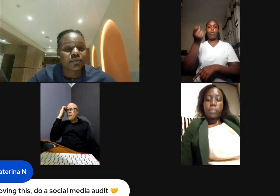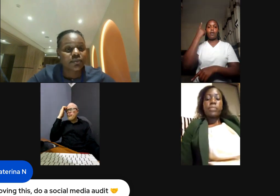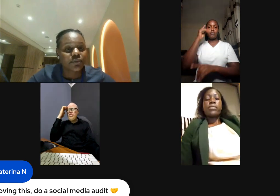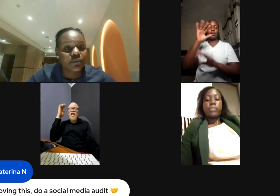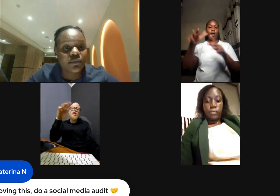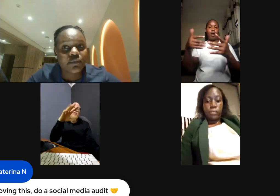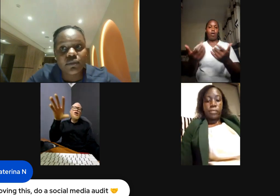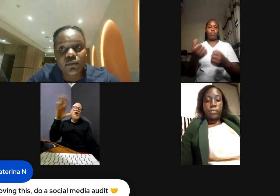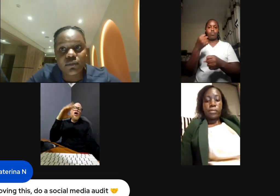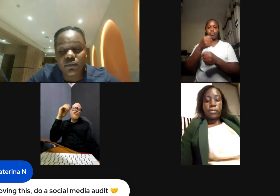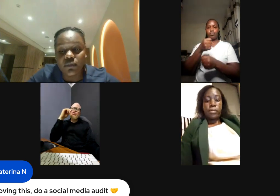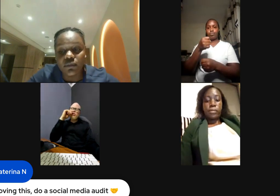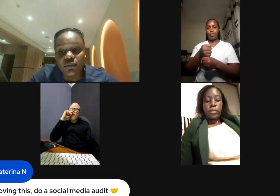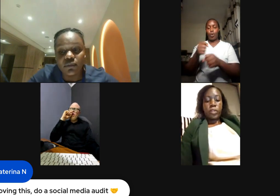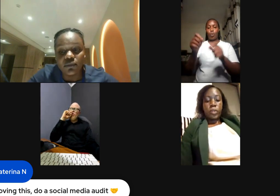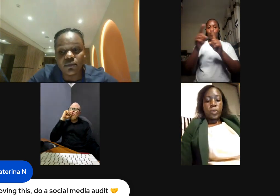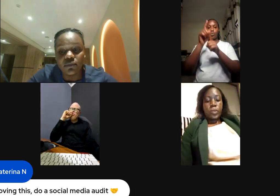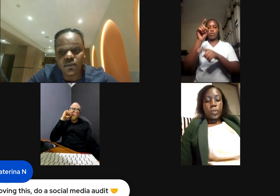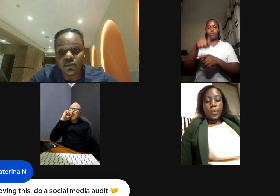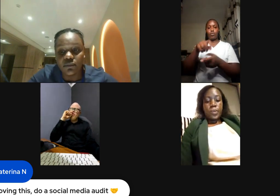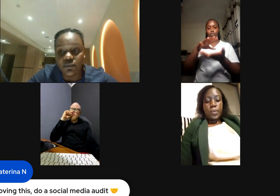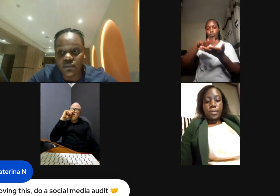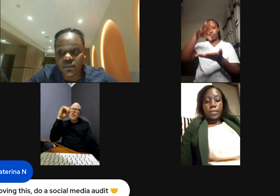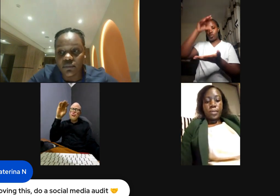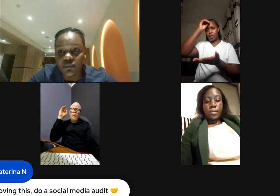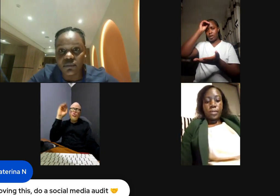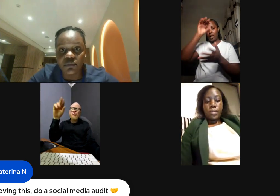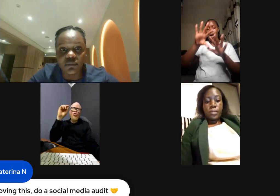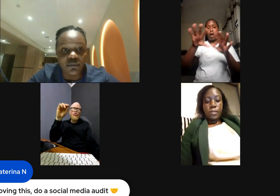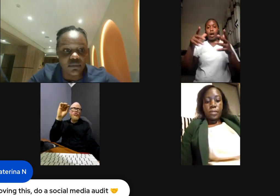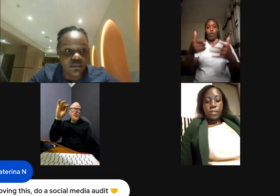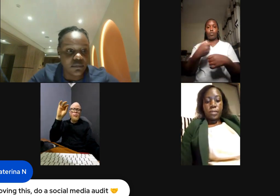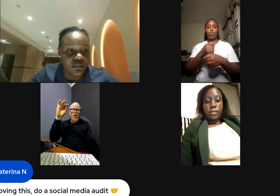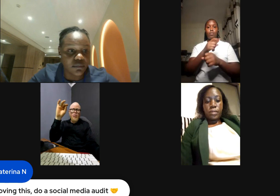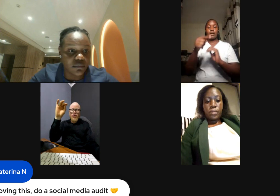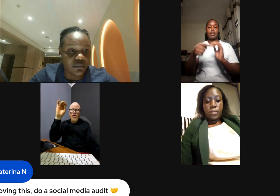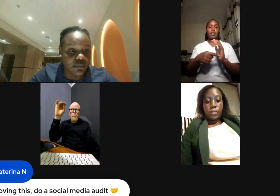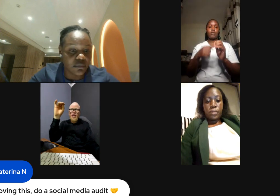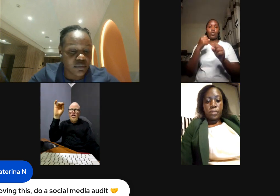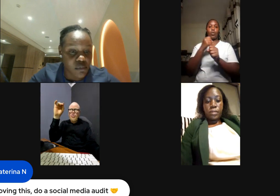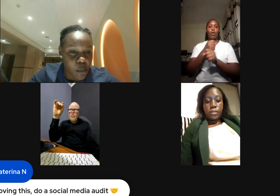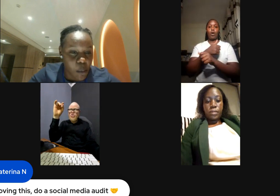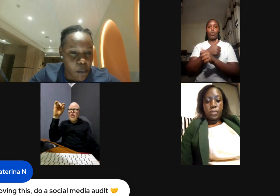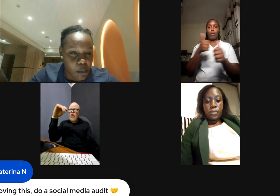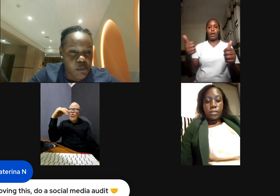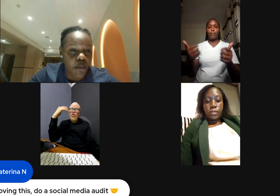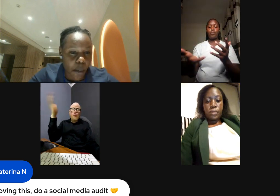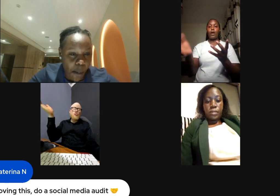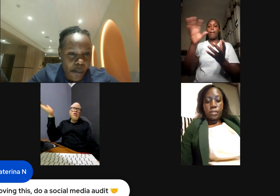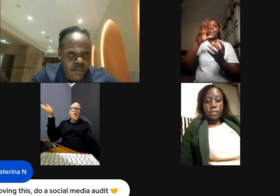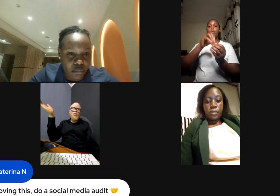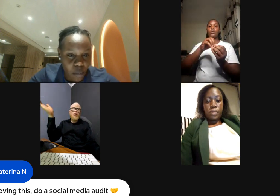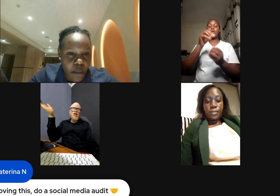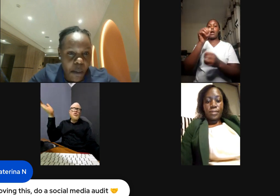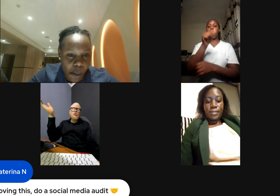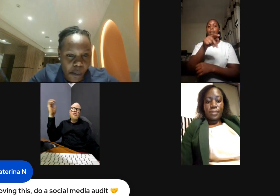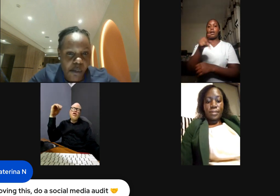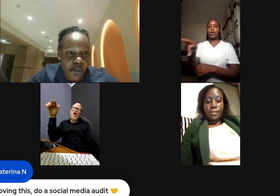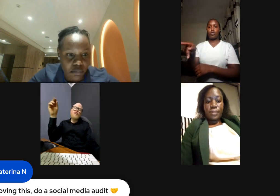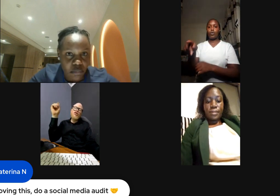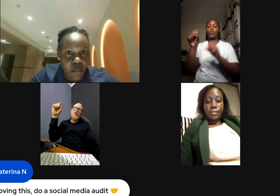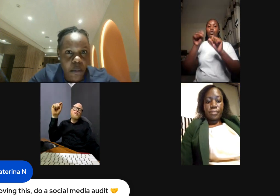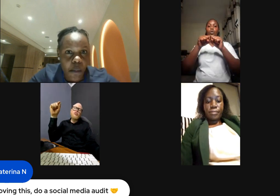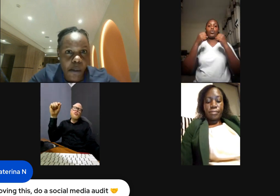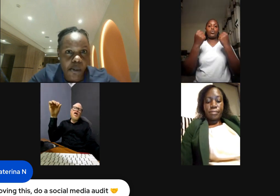supposed to study how to pick this data. So most of the applications or the social media applications,